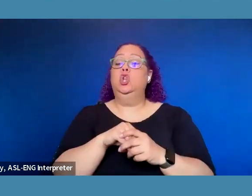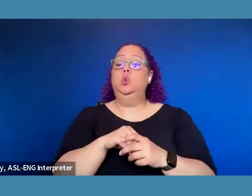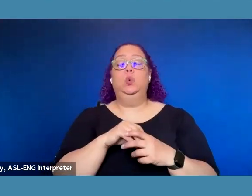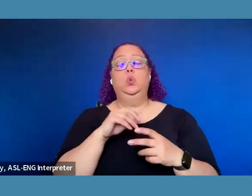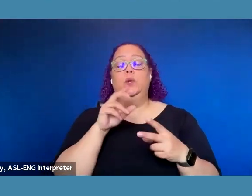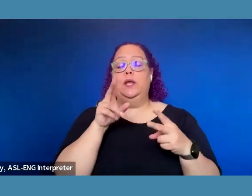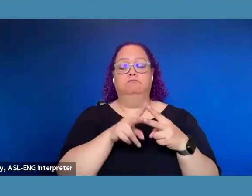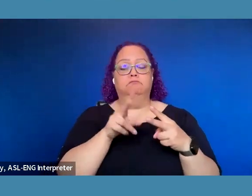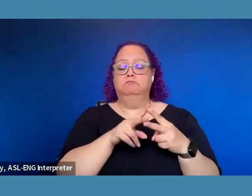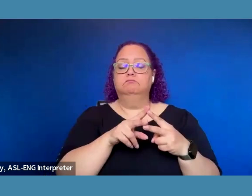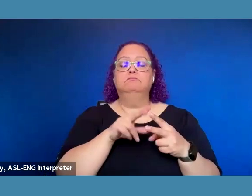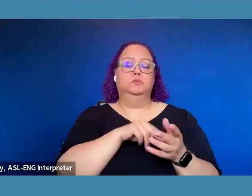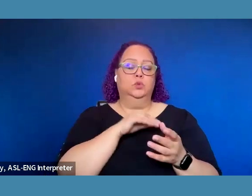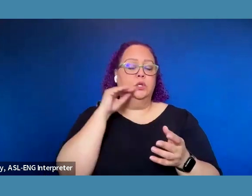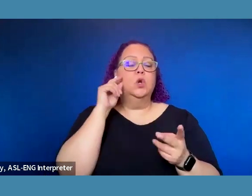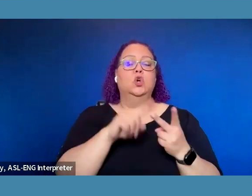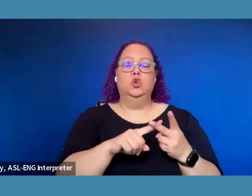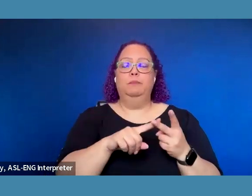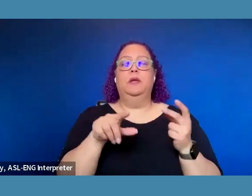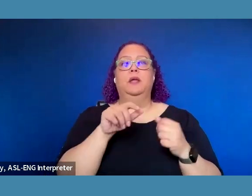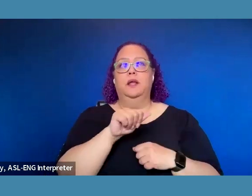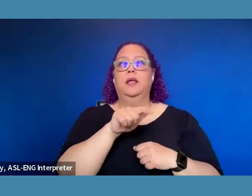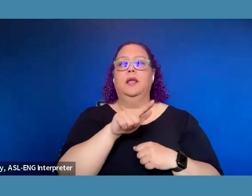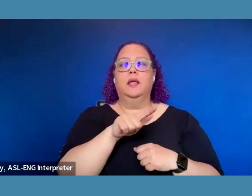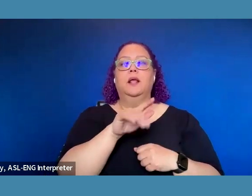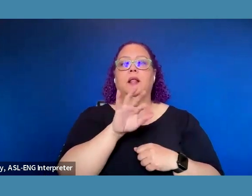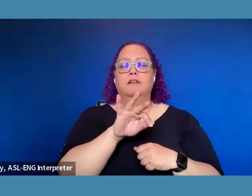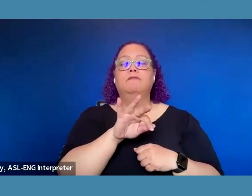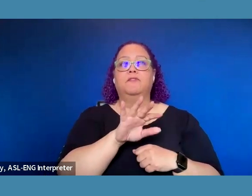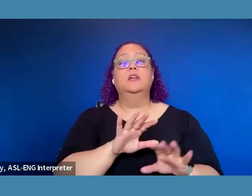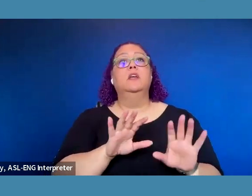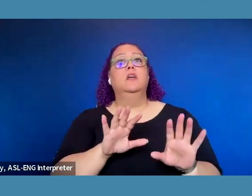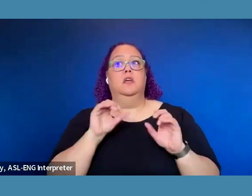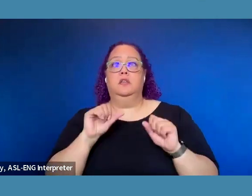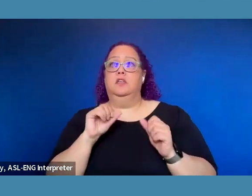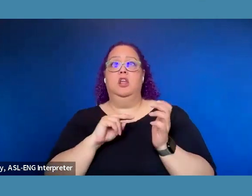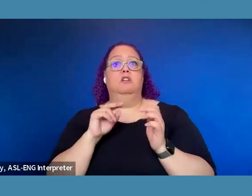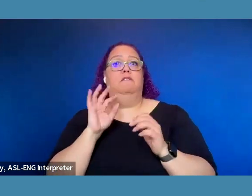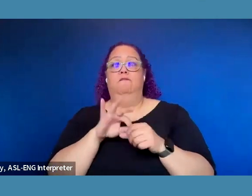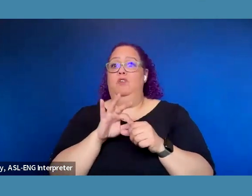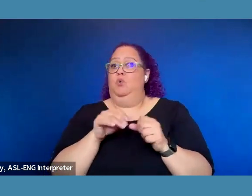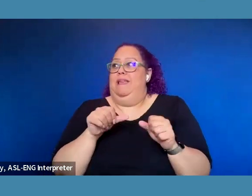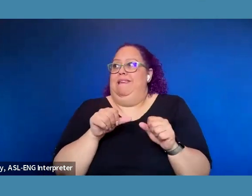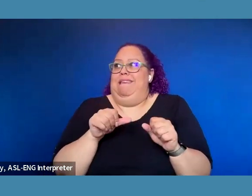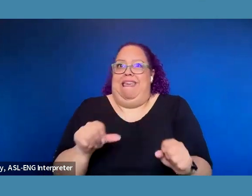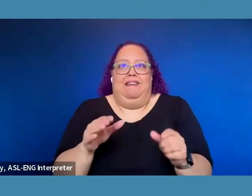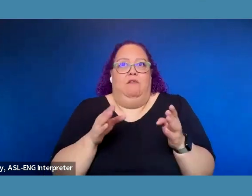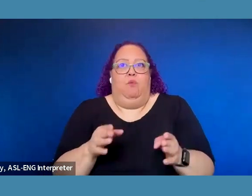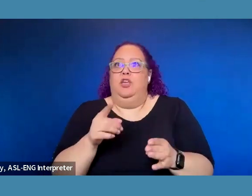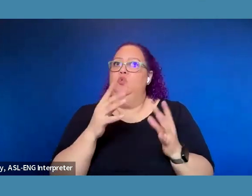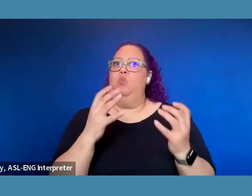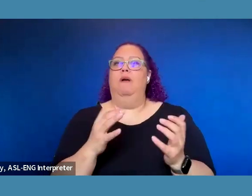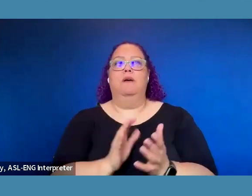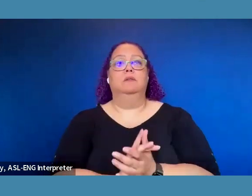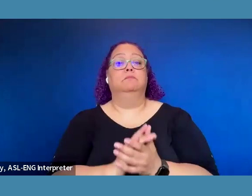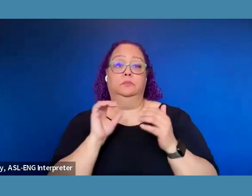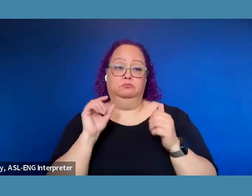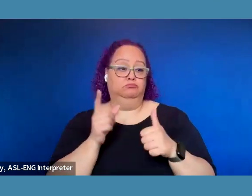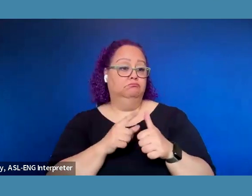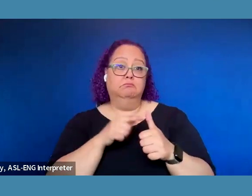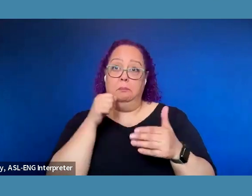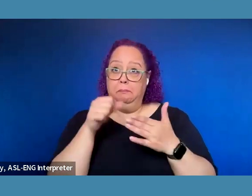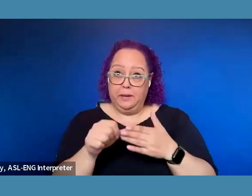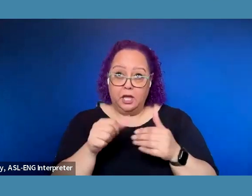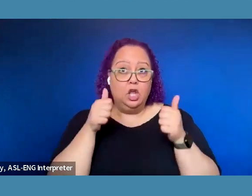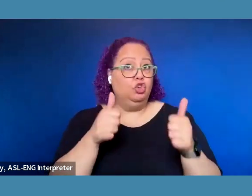supervised facilities that, in ALFs and nursing homes, you can vote any way that you want to. So you could vote by mail,